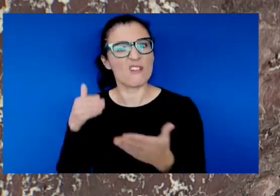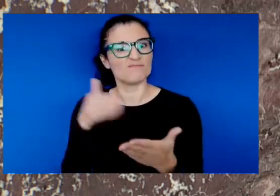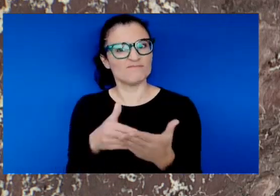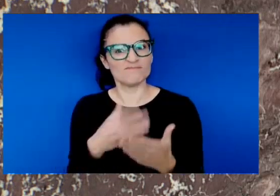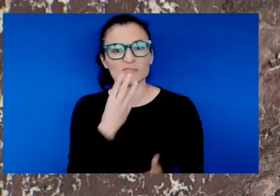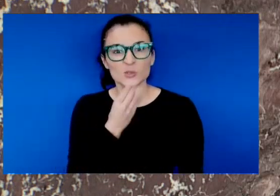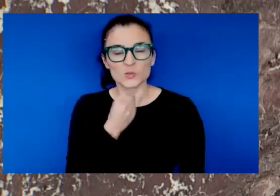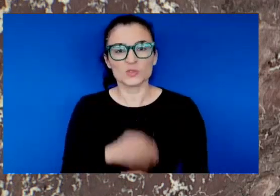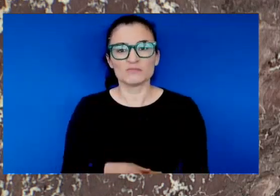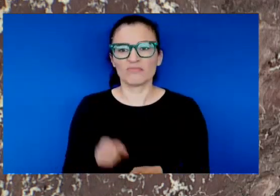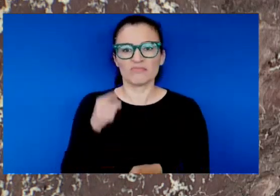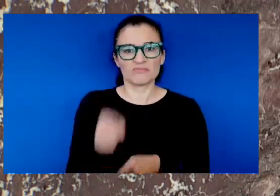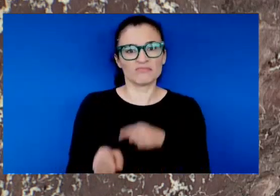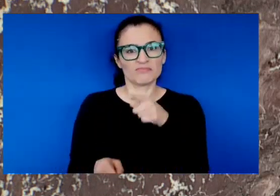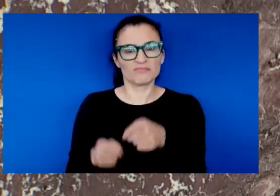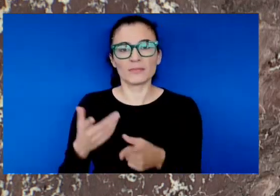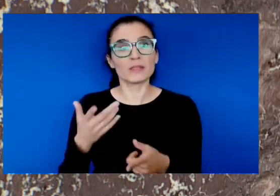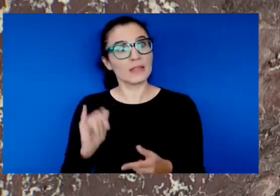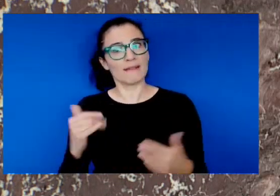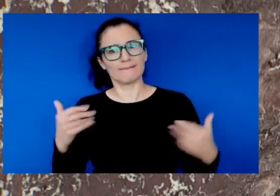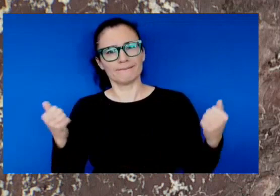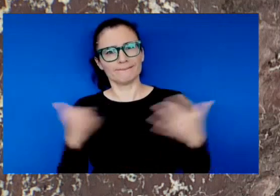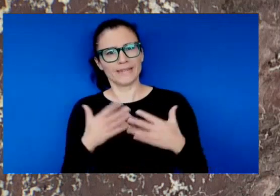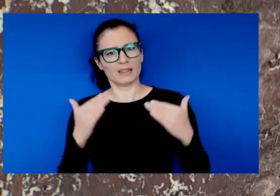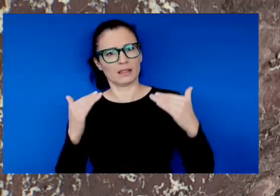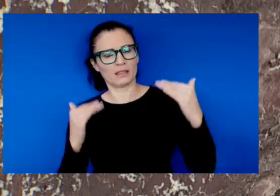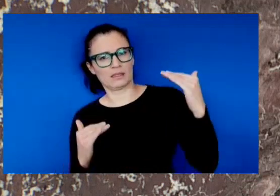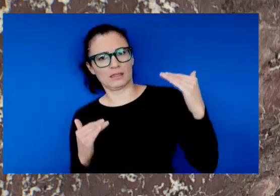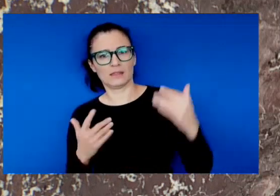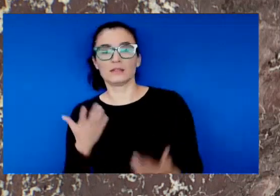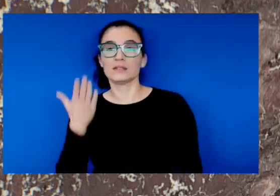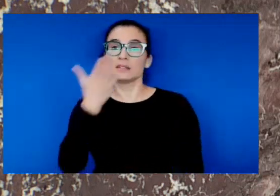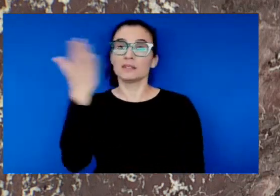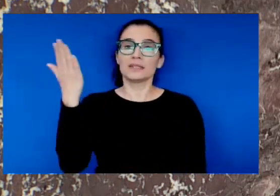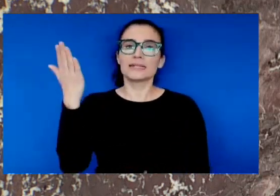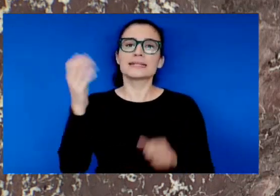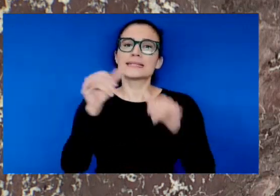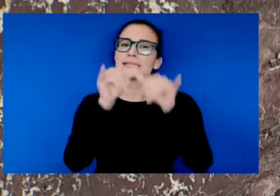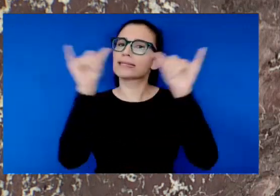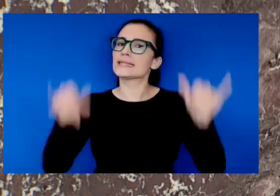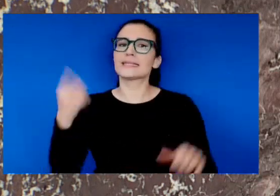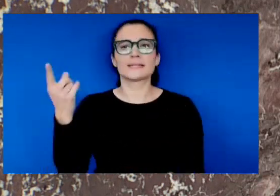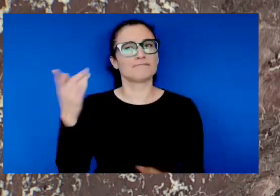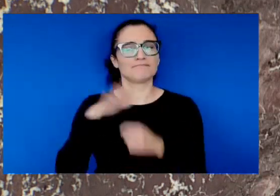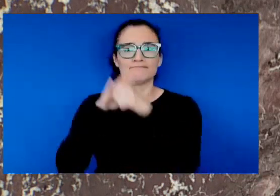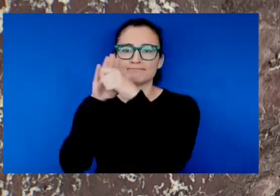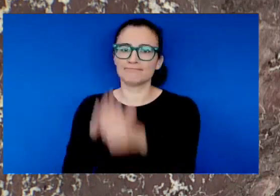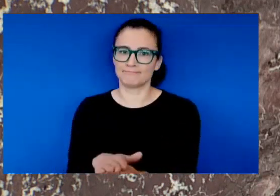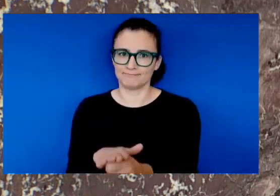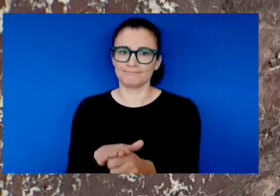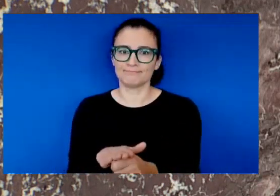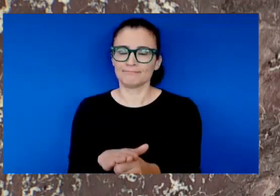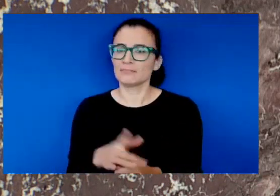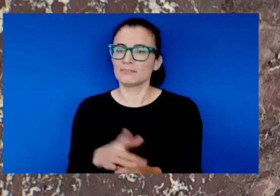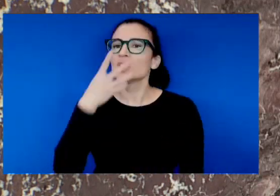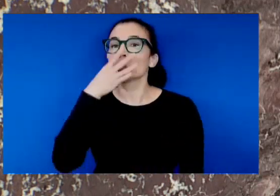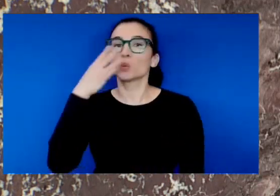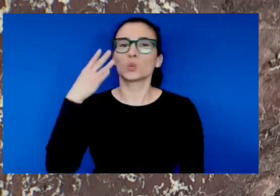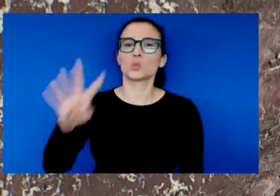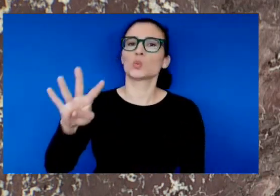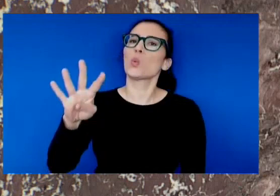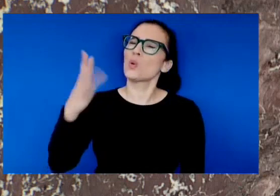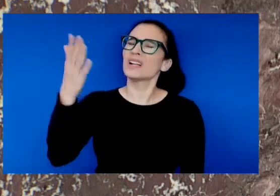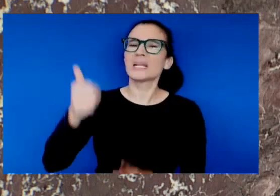Premier cannot continue to ignore. Now, Mr. Speaker, this next quote from one student